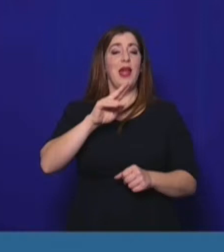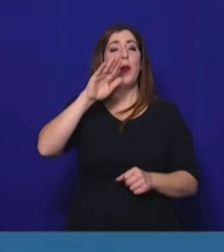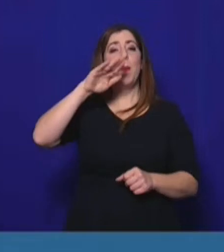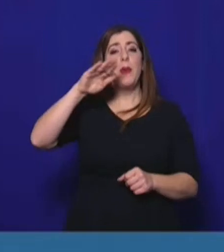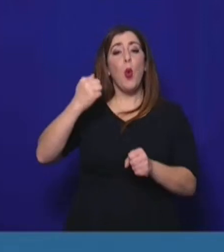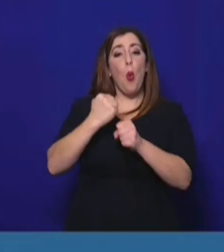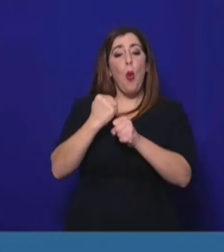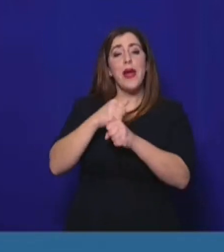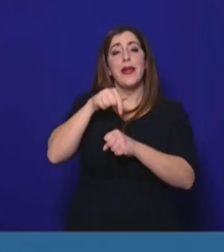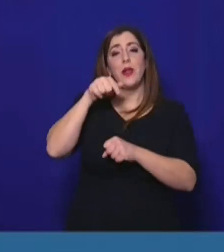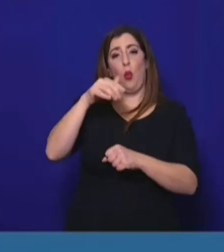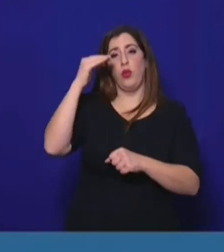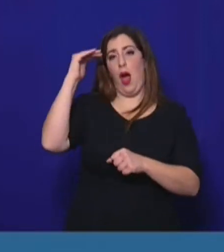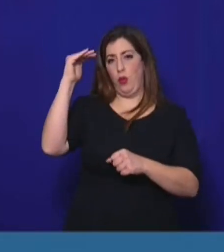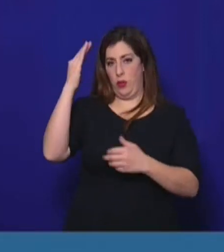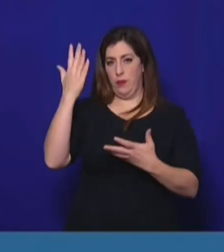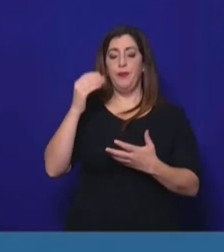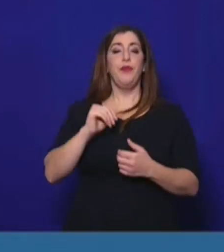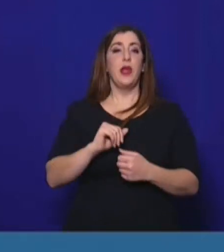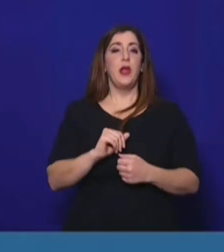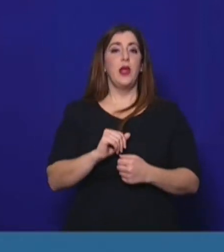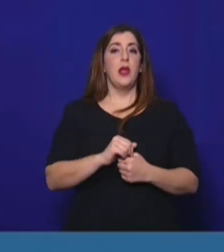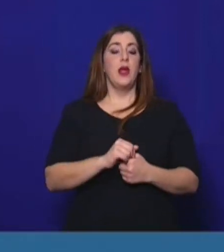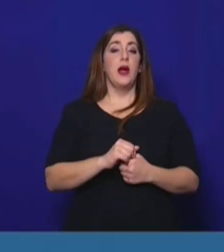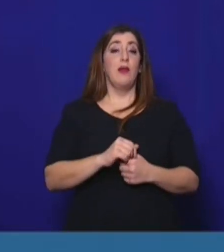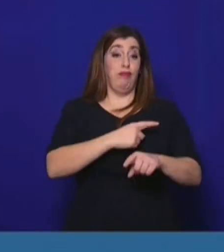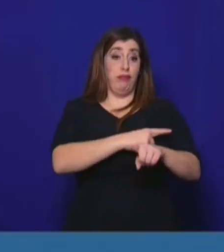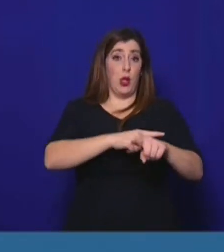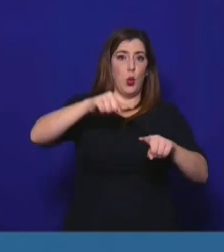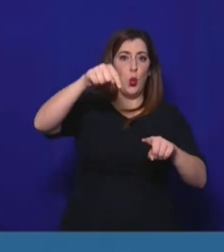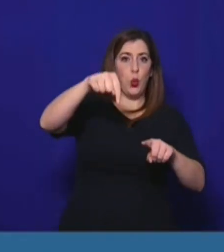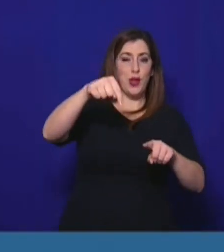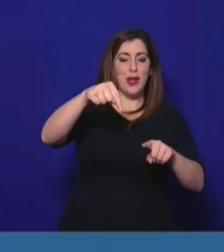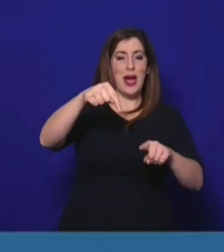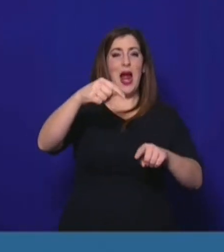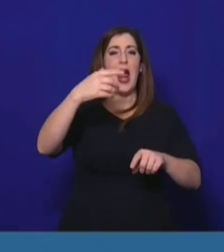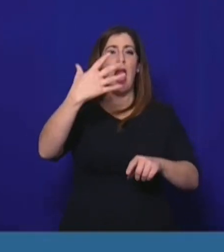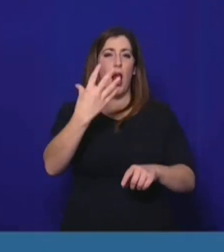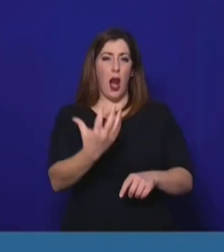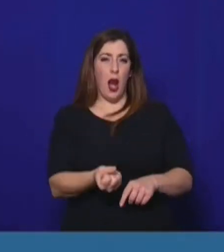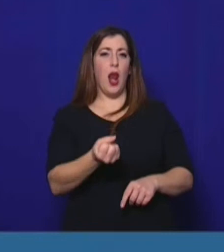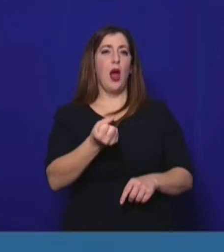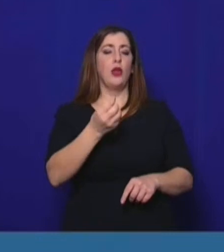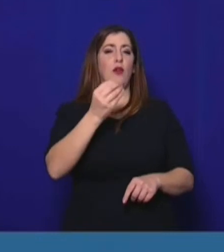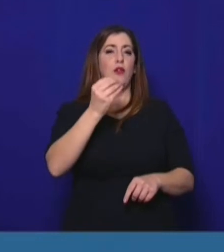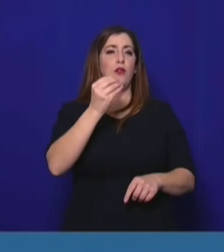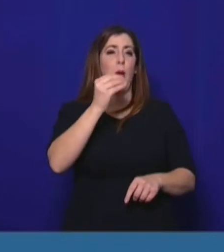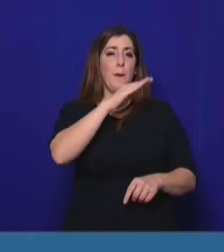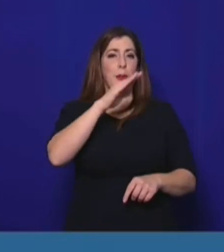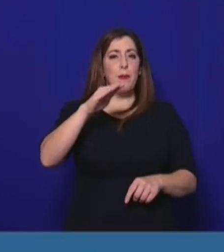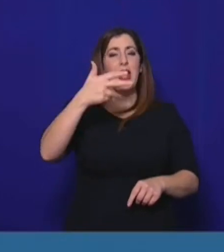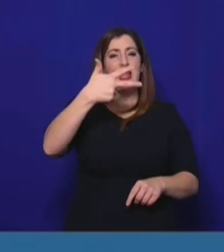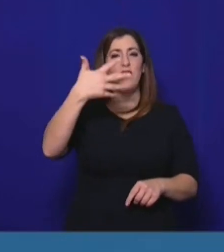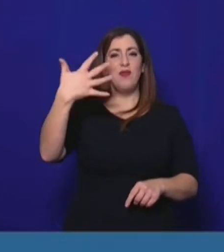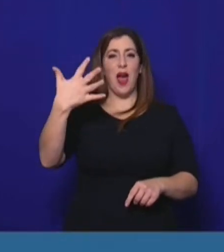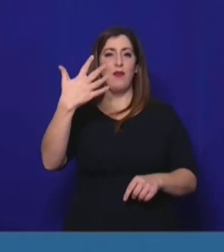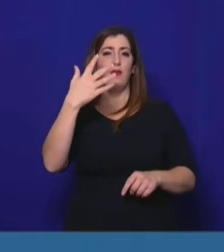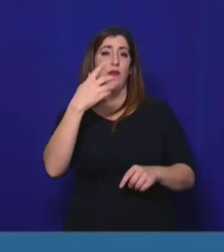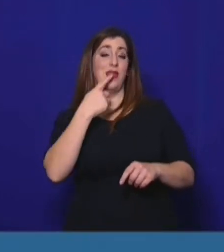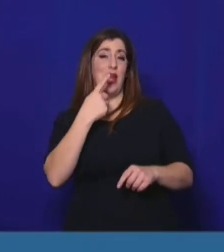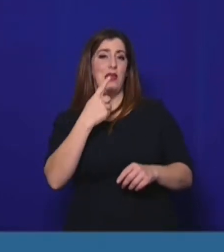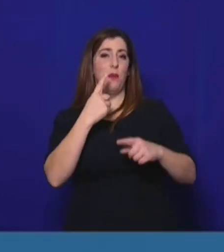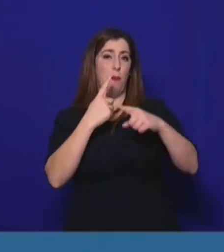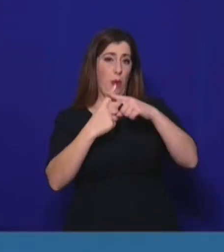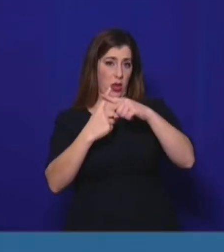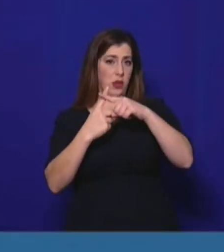aged over 85 years of age will be receiving a letter in their home with the date of their appointment for